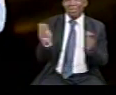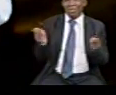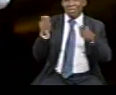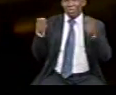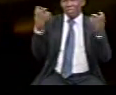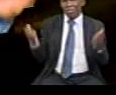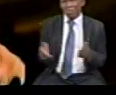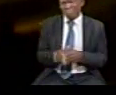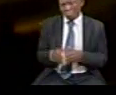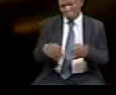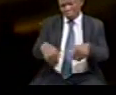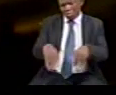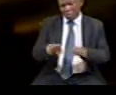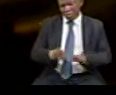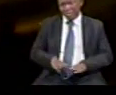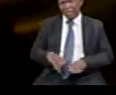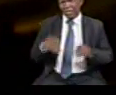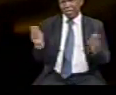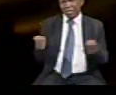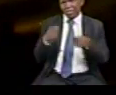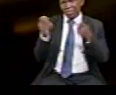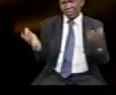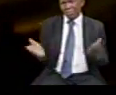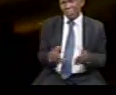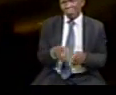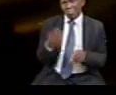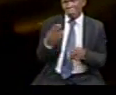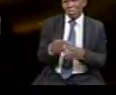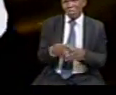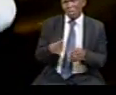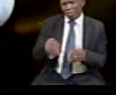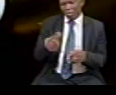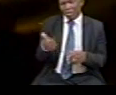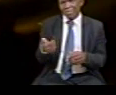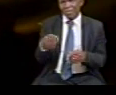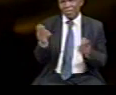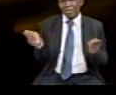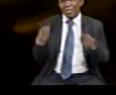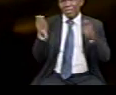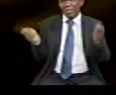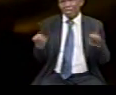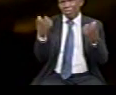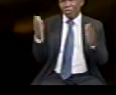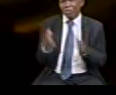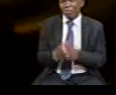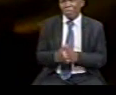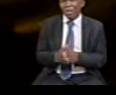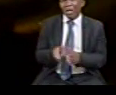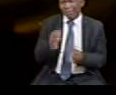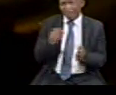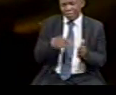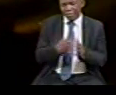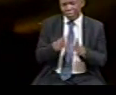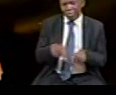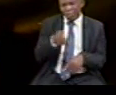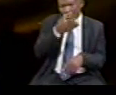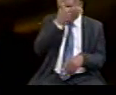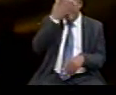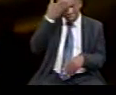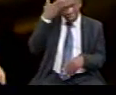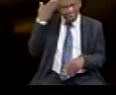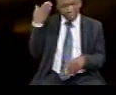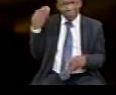the death of our father, our mother. Somebody died in sin. You are celebrating the death of a sinner. He said, we are doing that. And they forgot the eternal